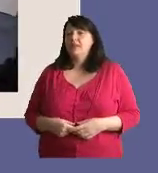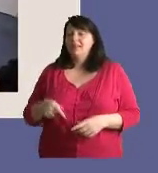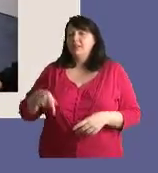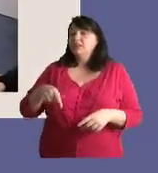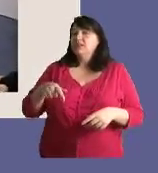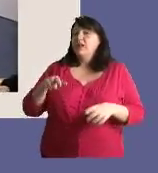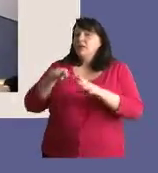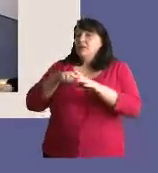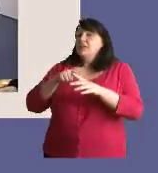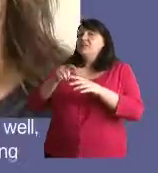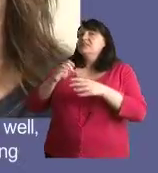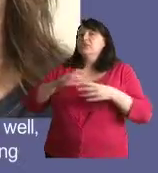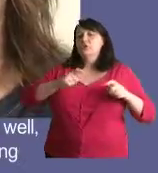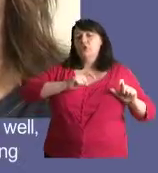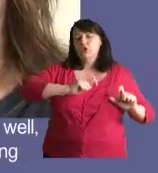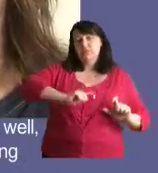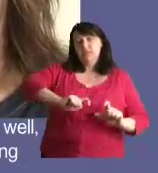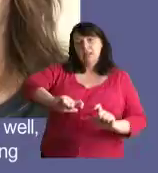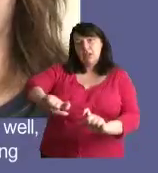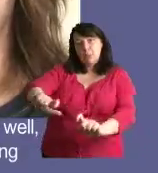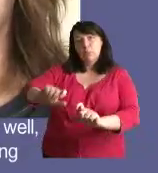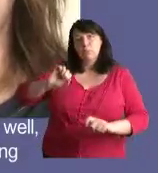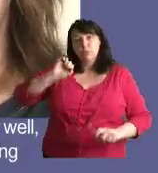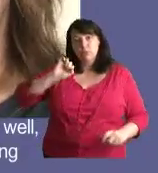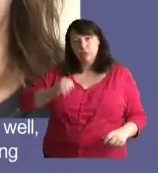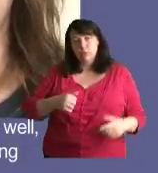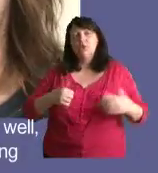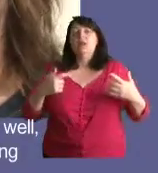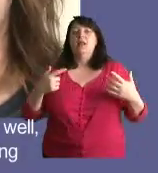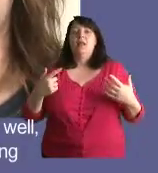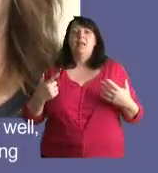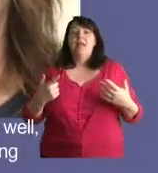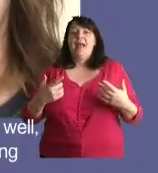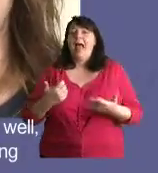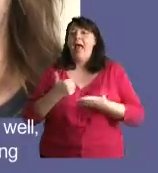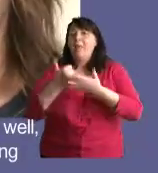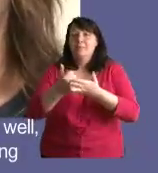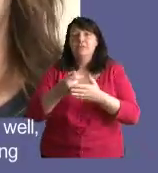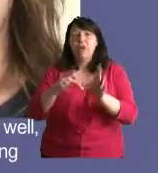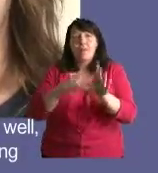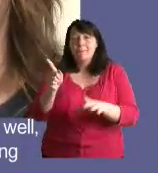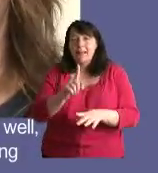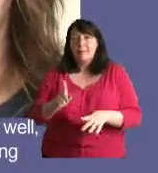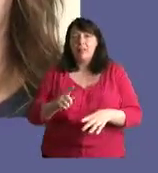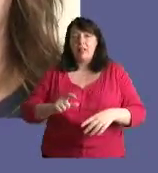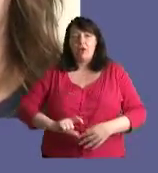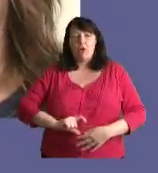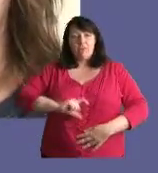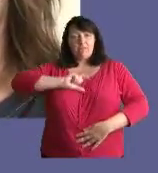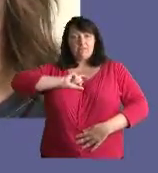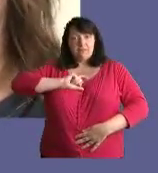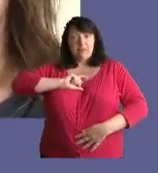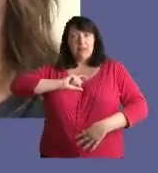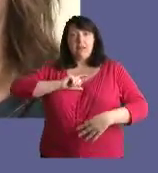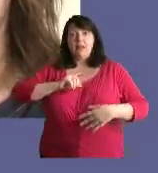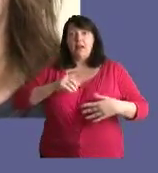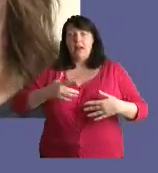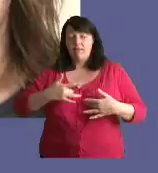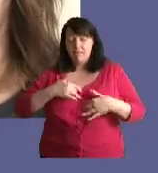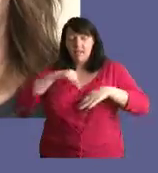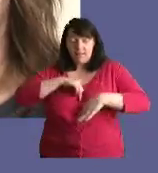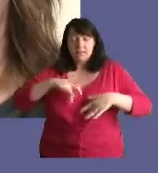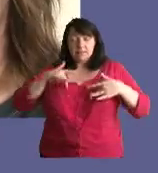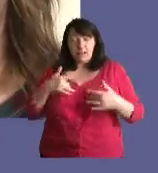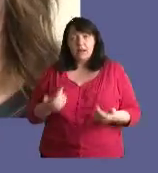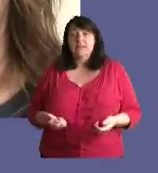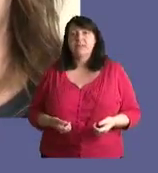Youth led research should continue because it really does have an impact. It helps the young people as well, self-esteem, confidence building, everything. It's good for not only the other